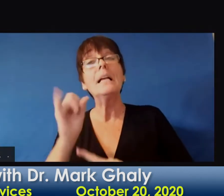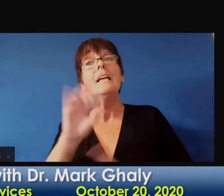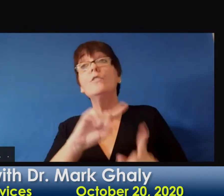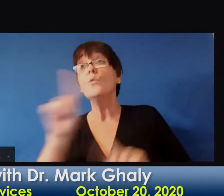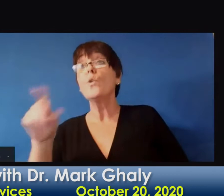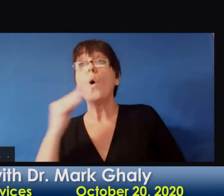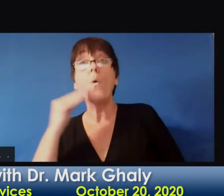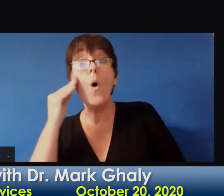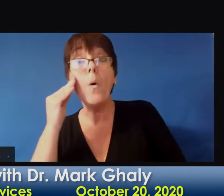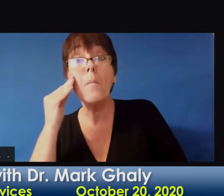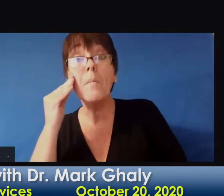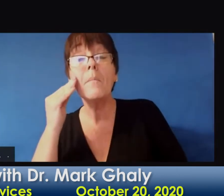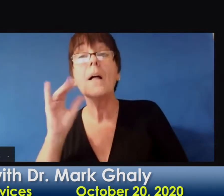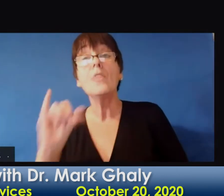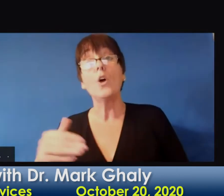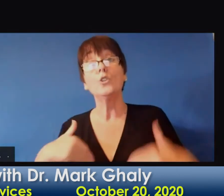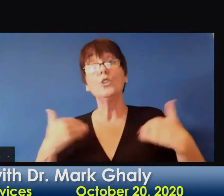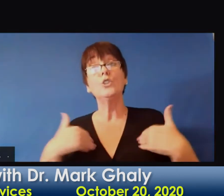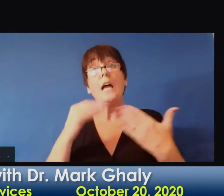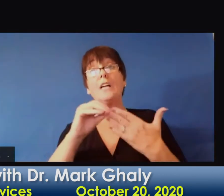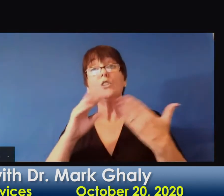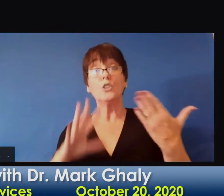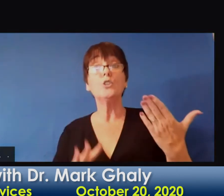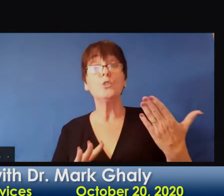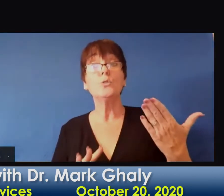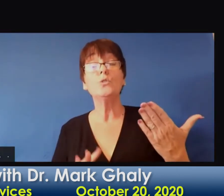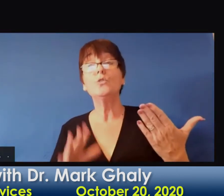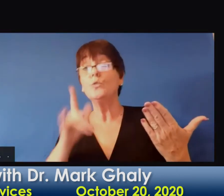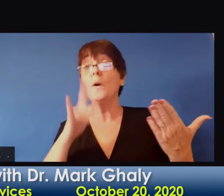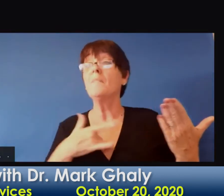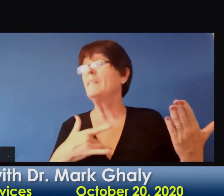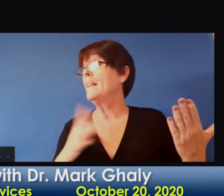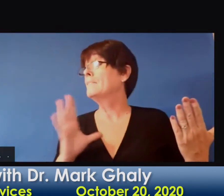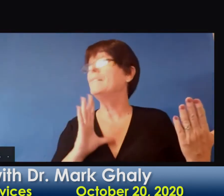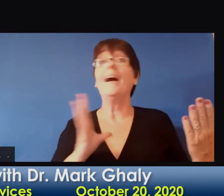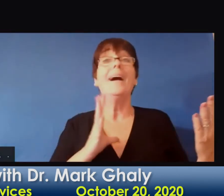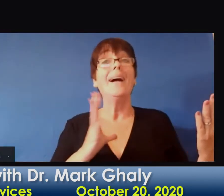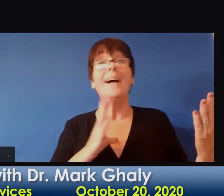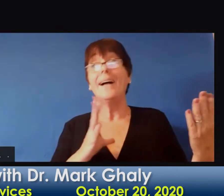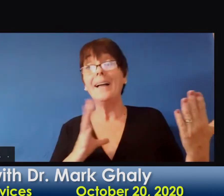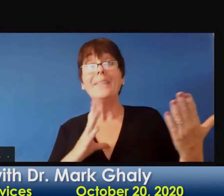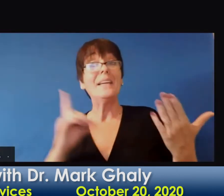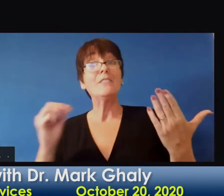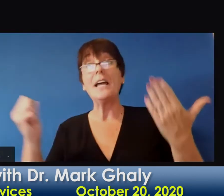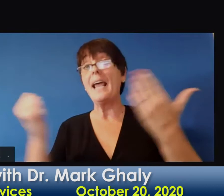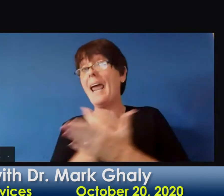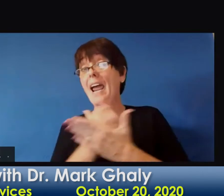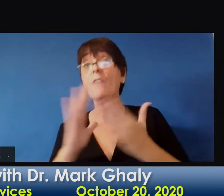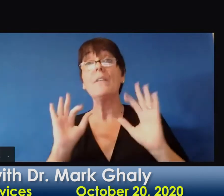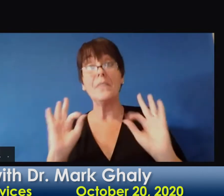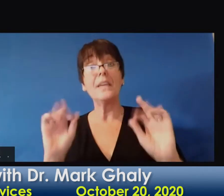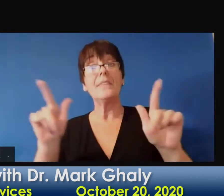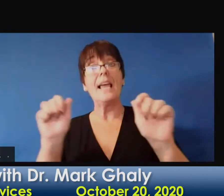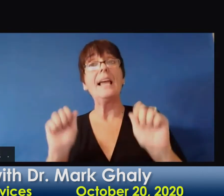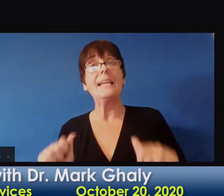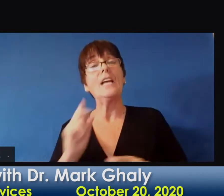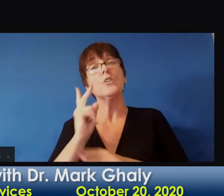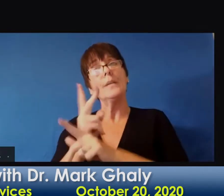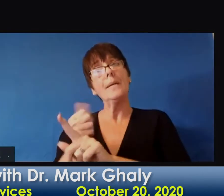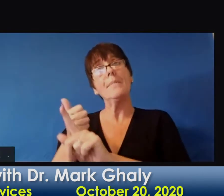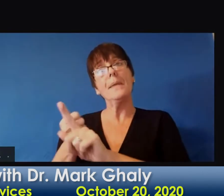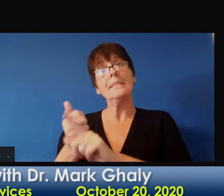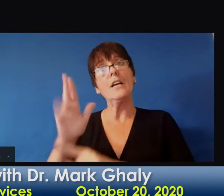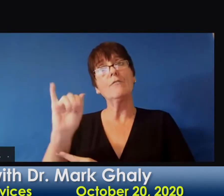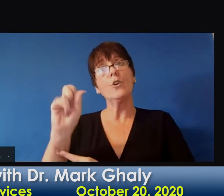home, those young students who may feel fine, that they've done all that they can to keep their own risk of